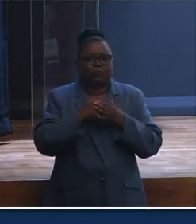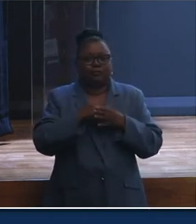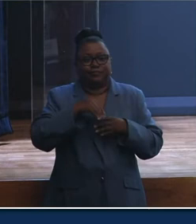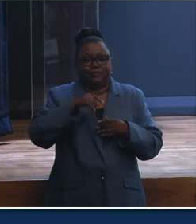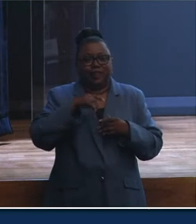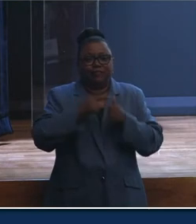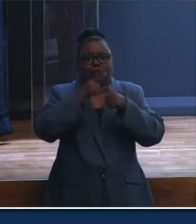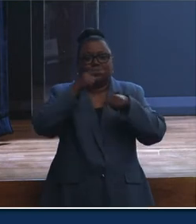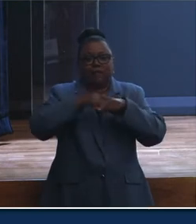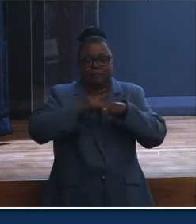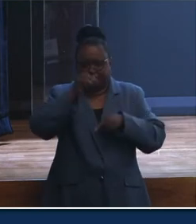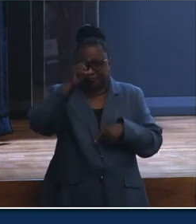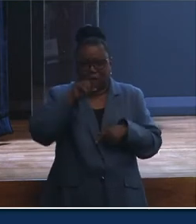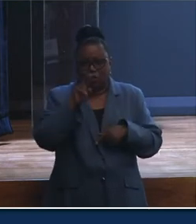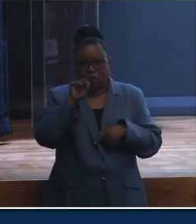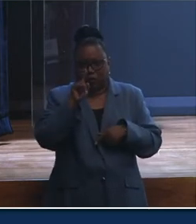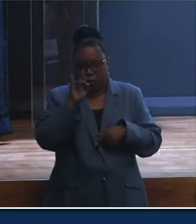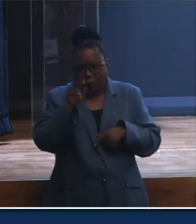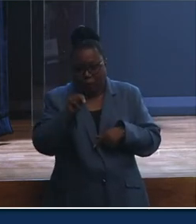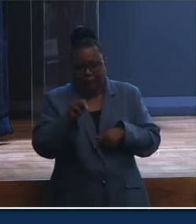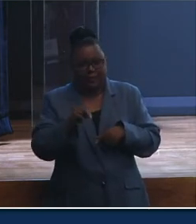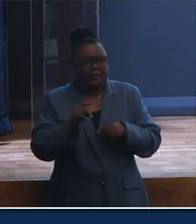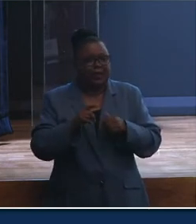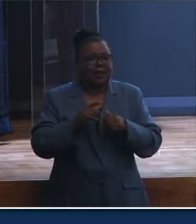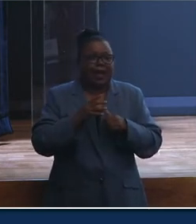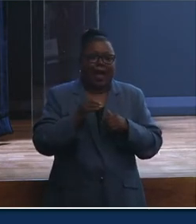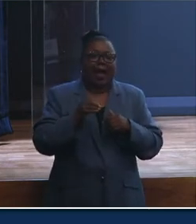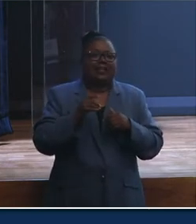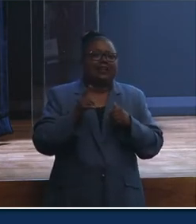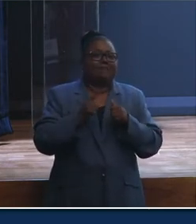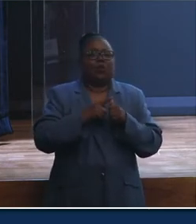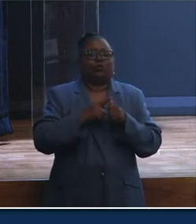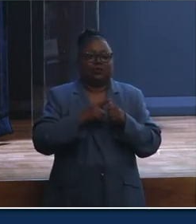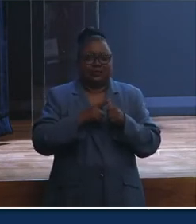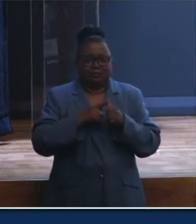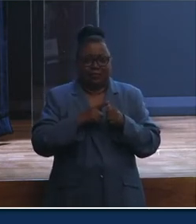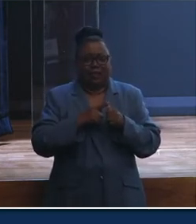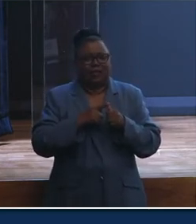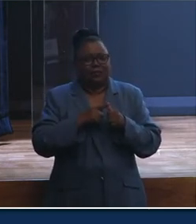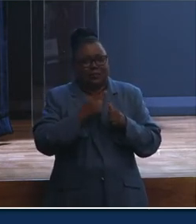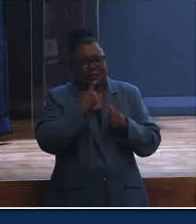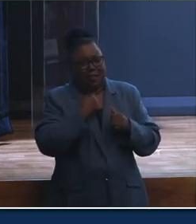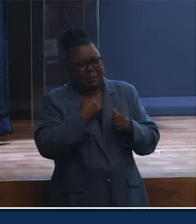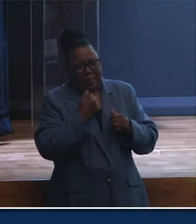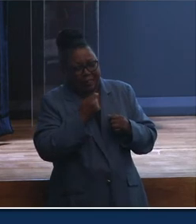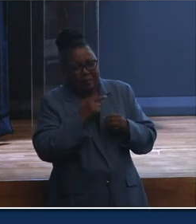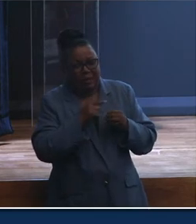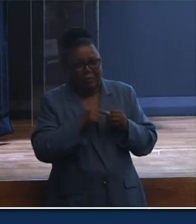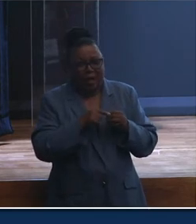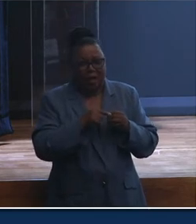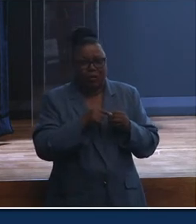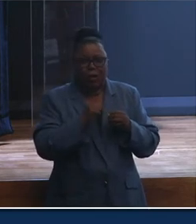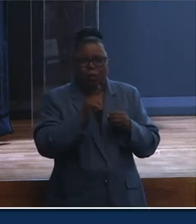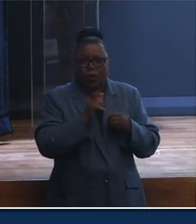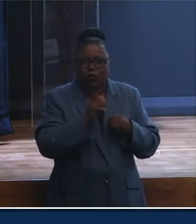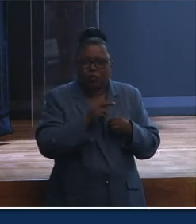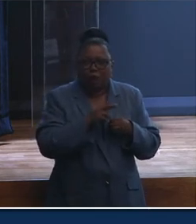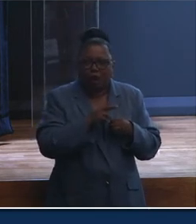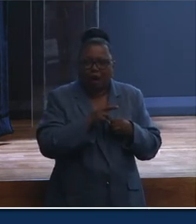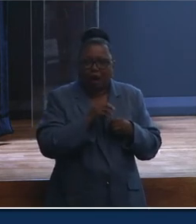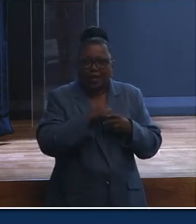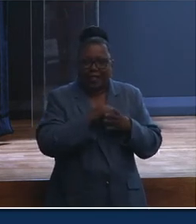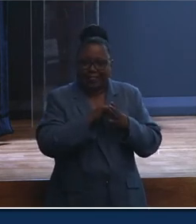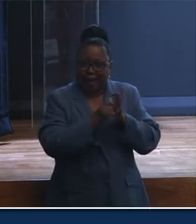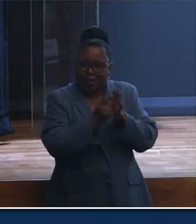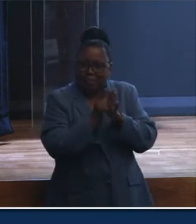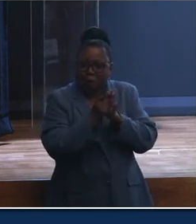unicorns, my word, not yours, and first. Can you tell us a little bit about kind of where you were in